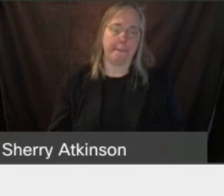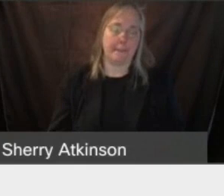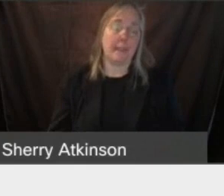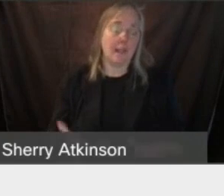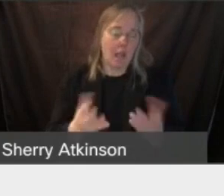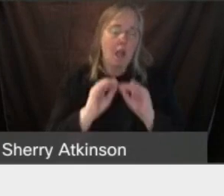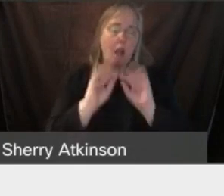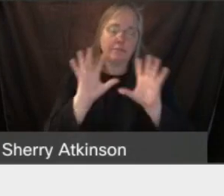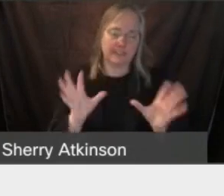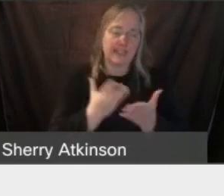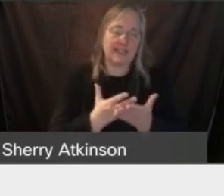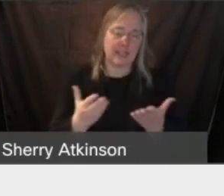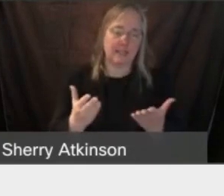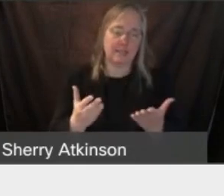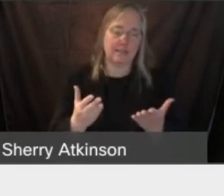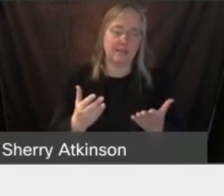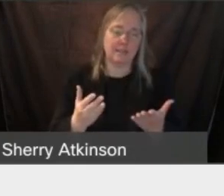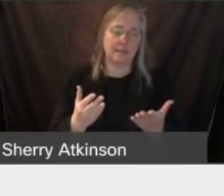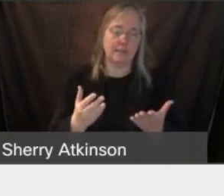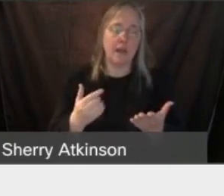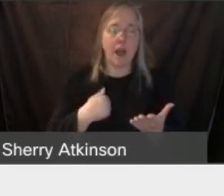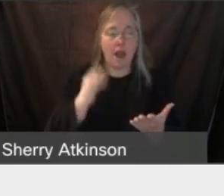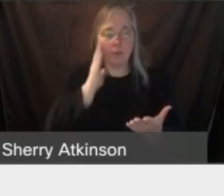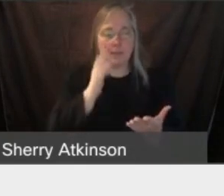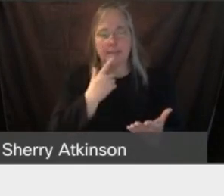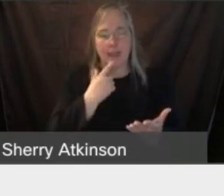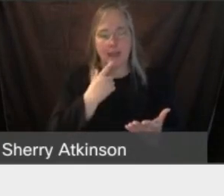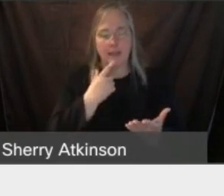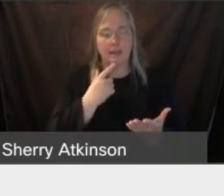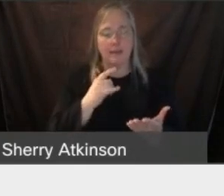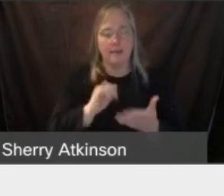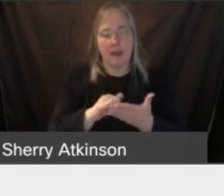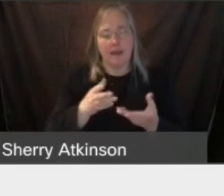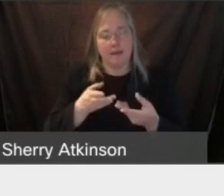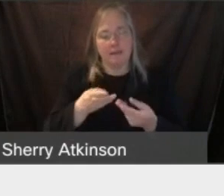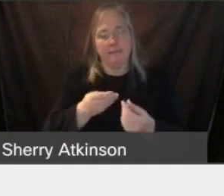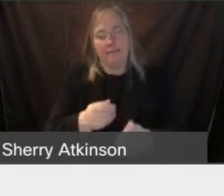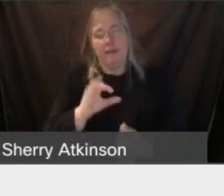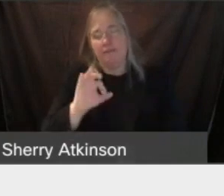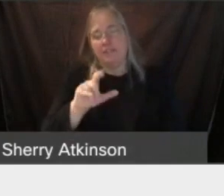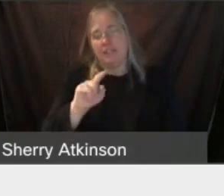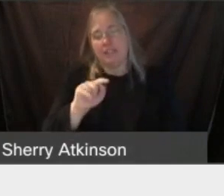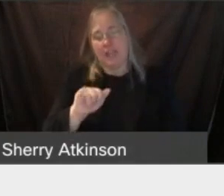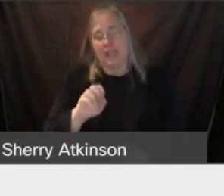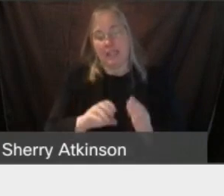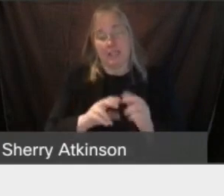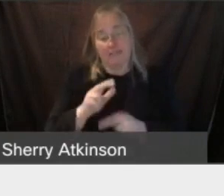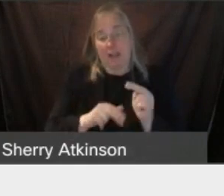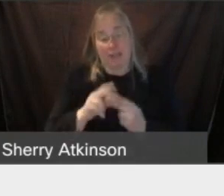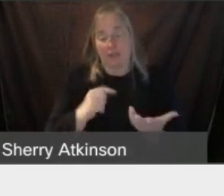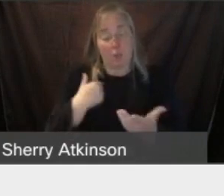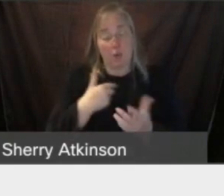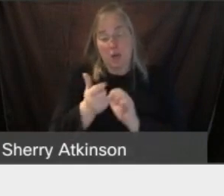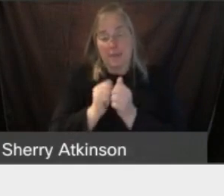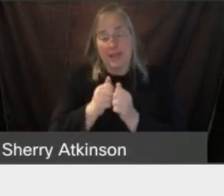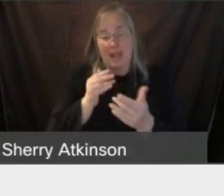Obviously things that, I would say, facilitate the development. We're competing against, not